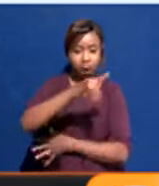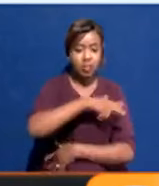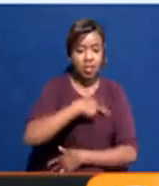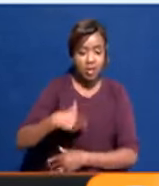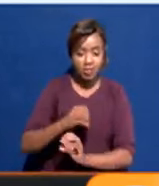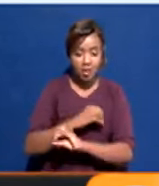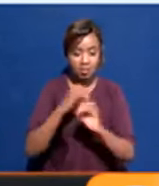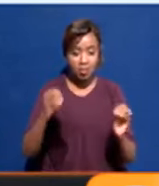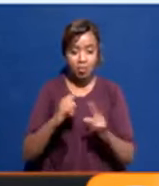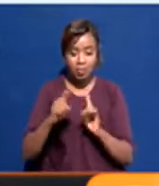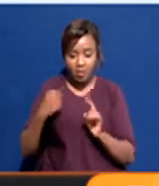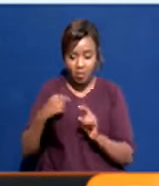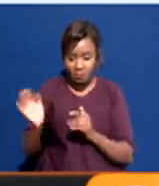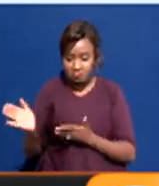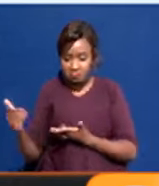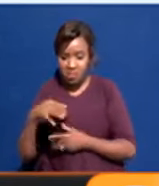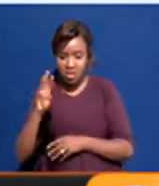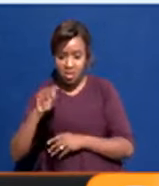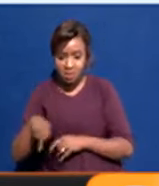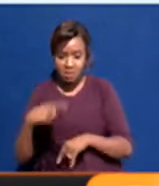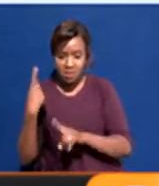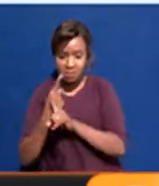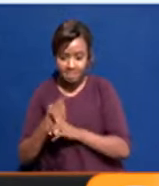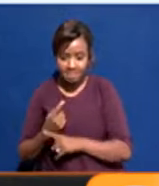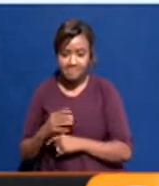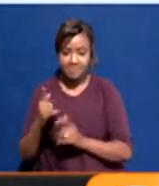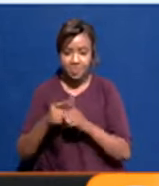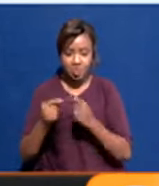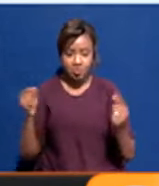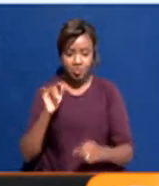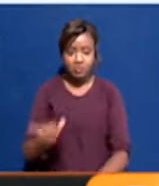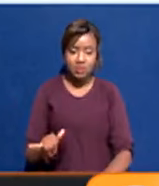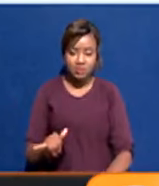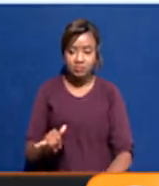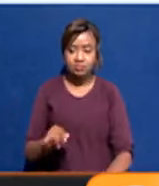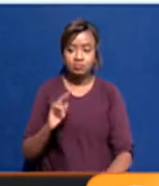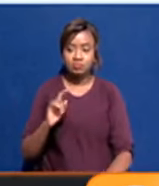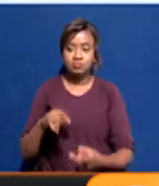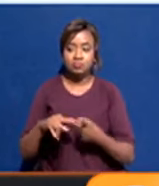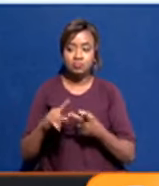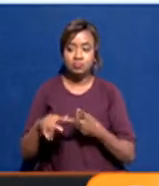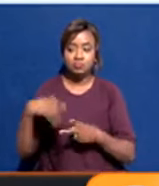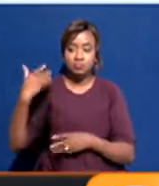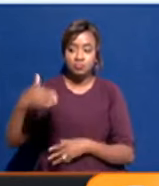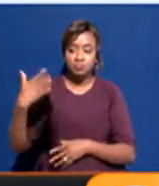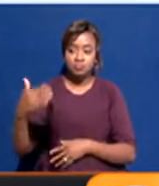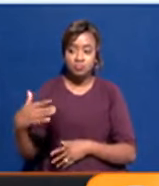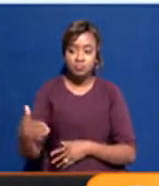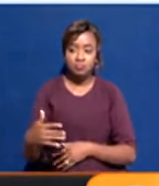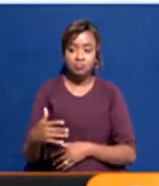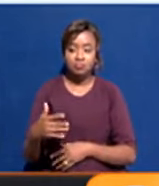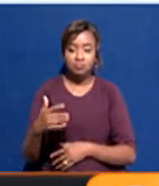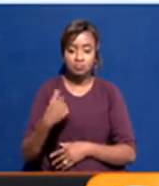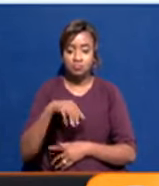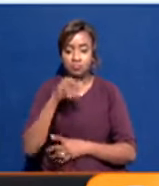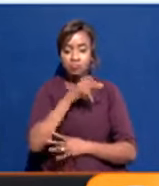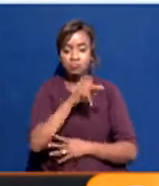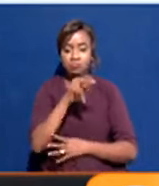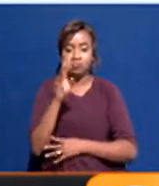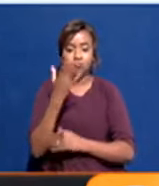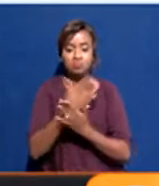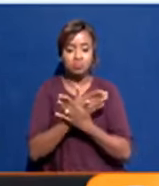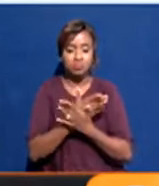quickly mobilized members, and we condemn that. We have always kept very vigilant on